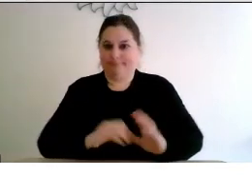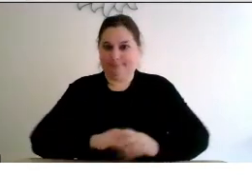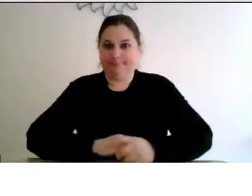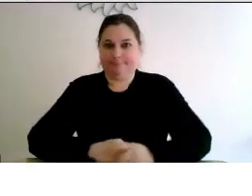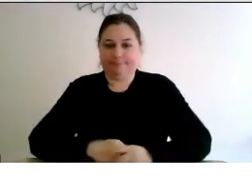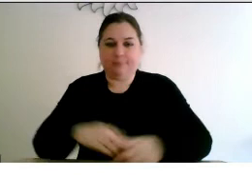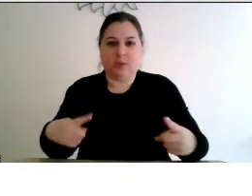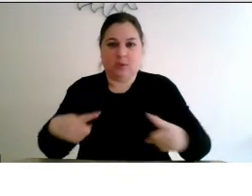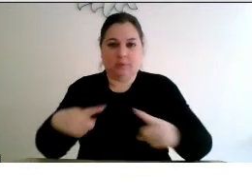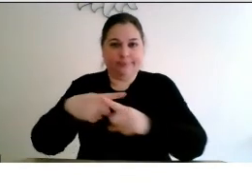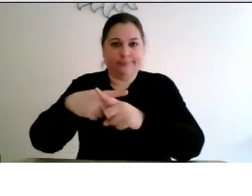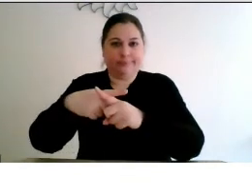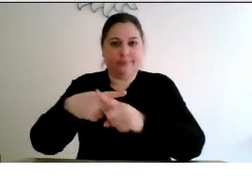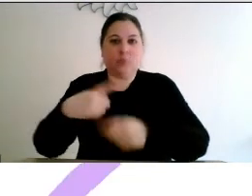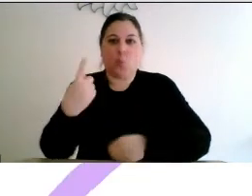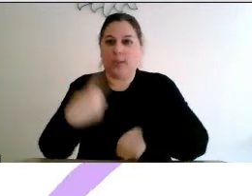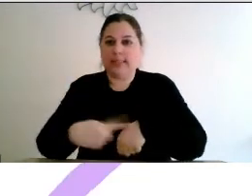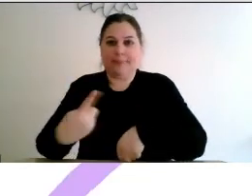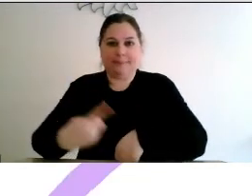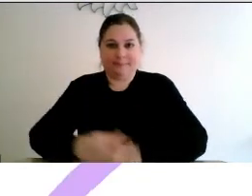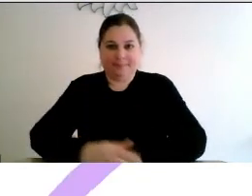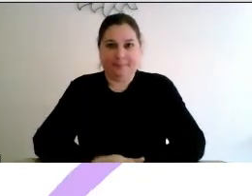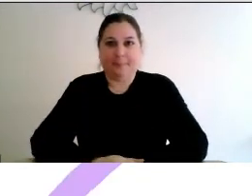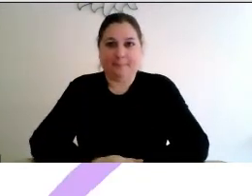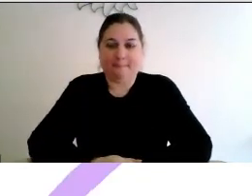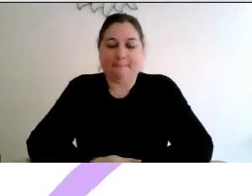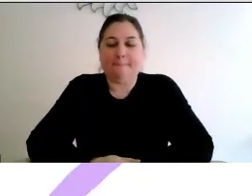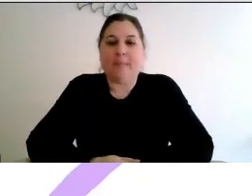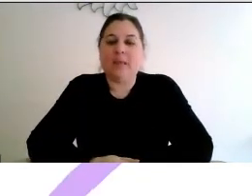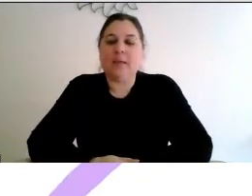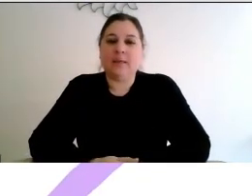this, for the first one,